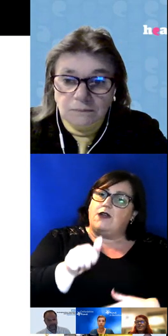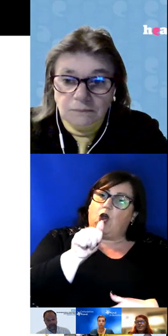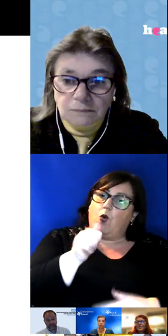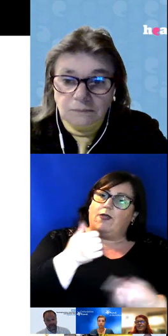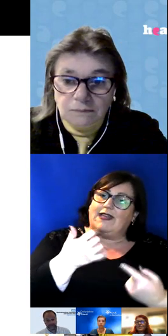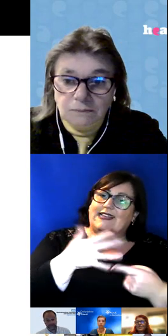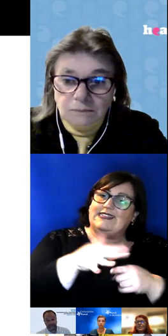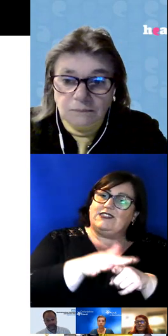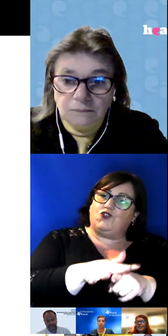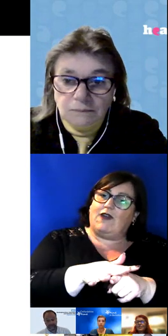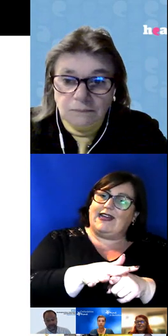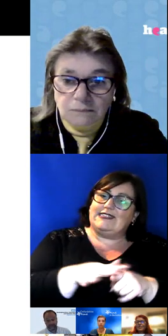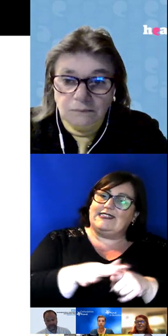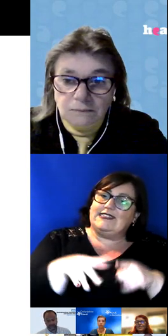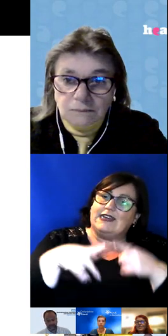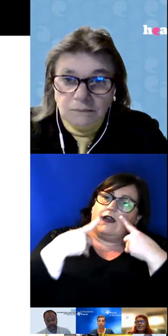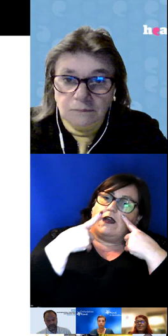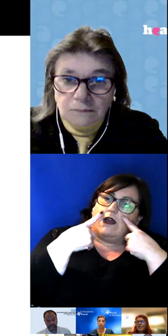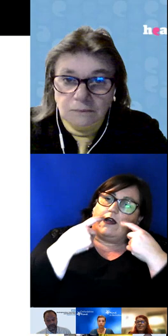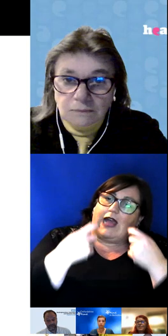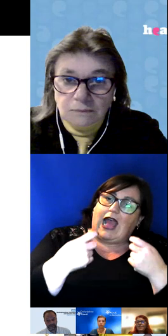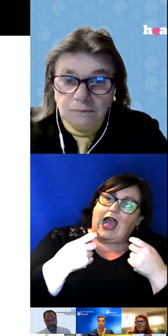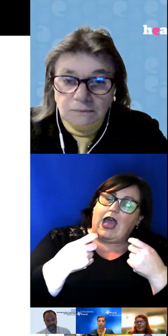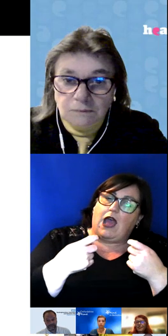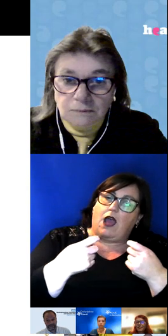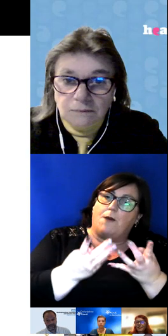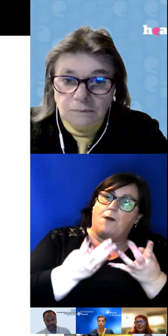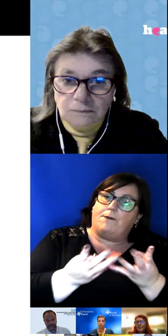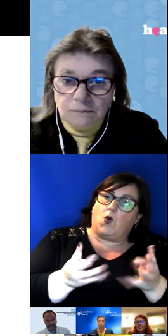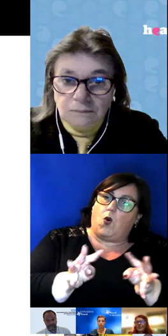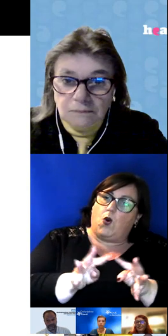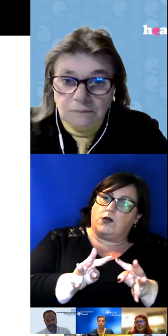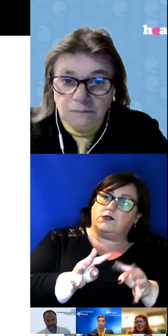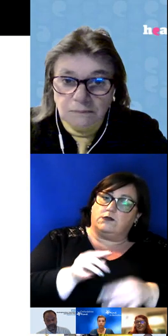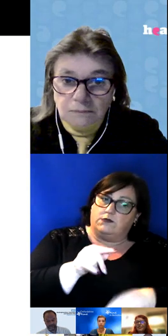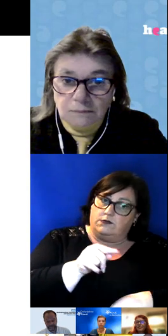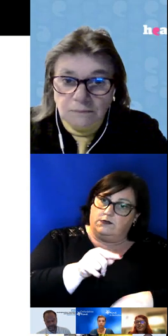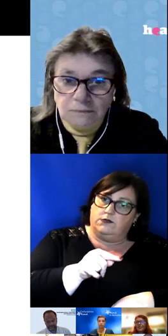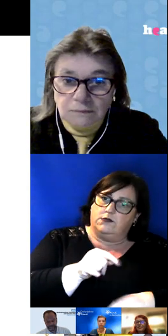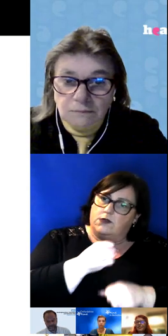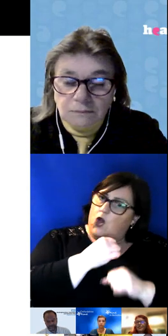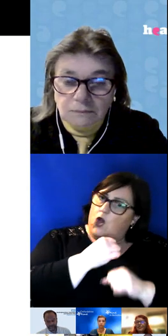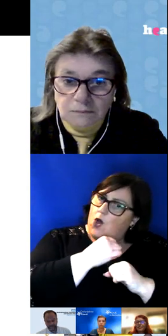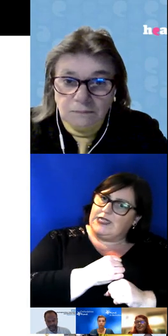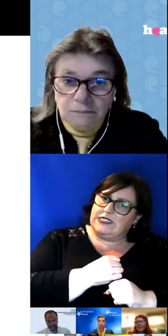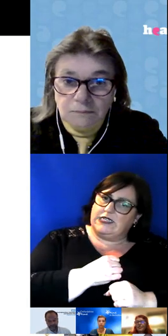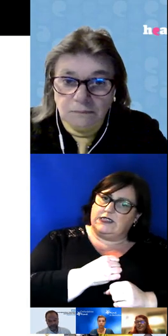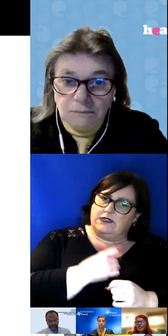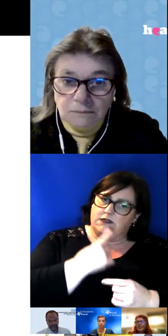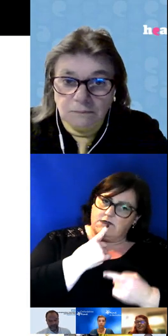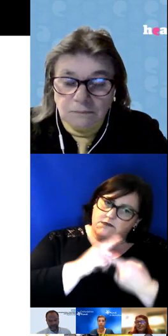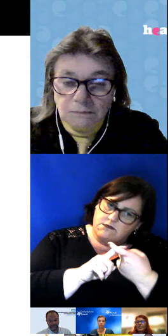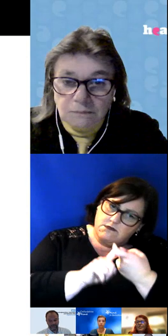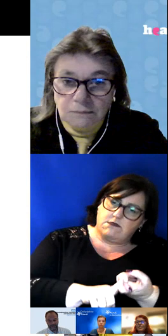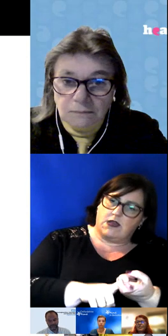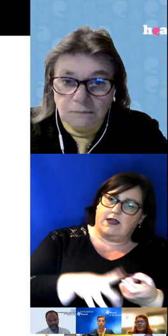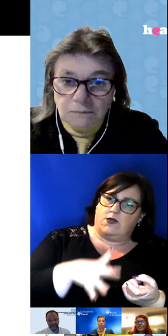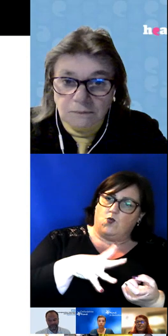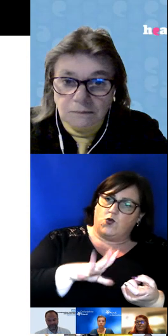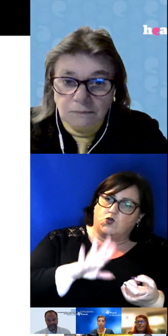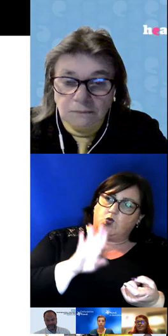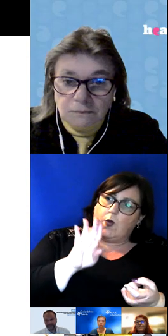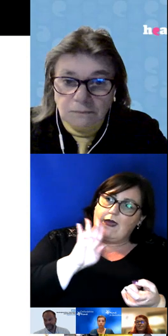has got an agreed engagement framework which is committed to trying to hear from as many people as possible. And one of the